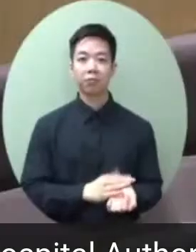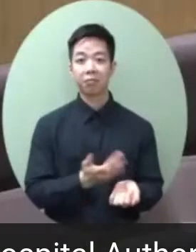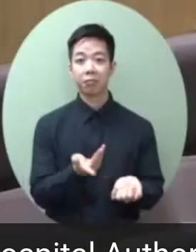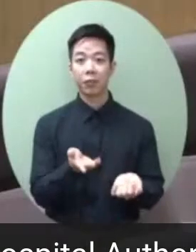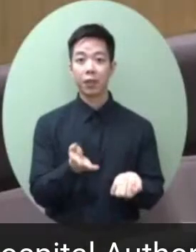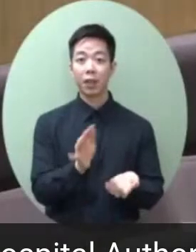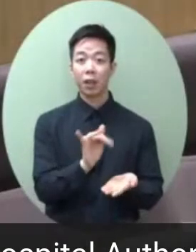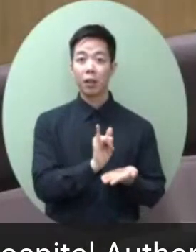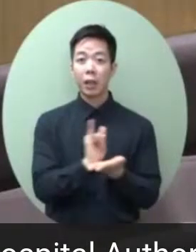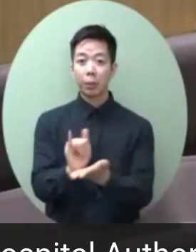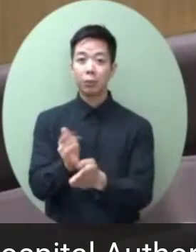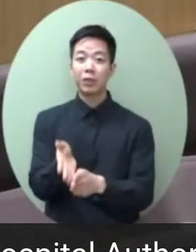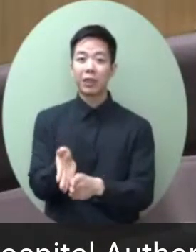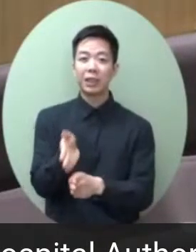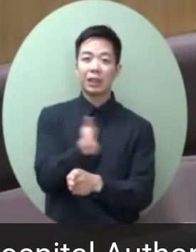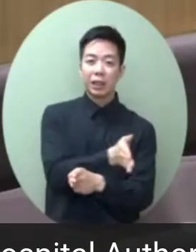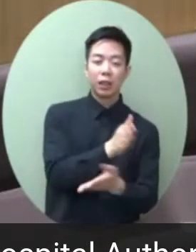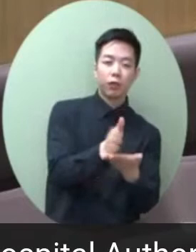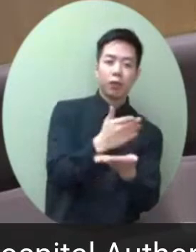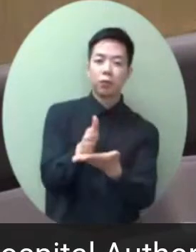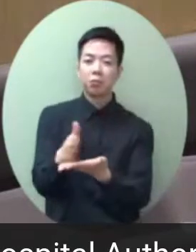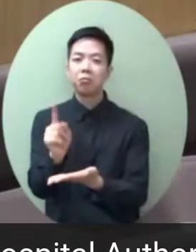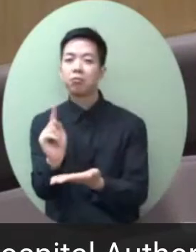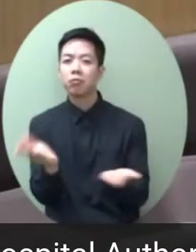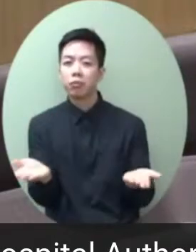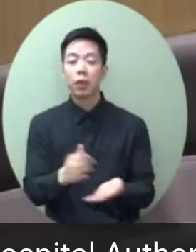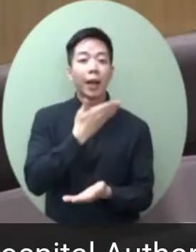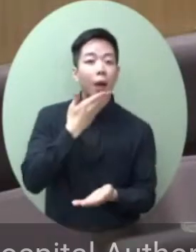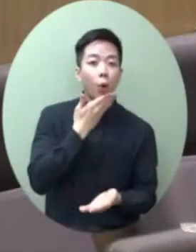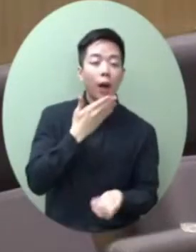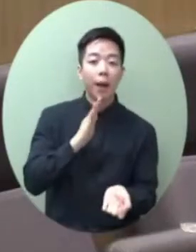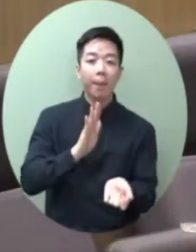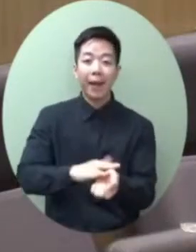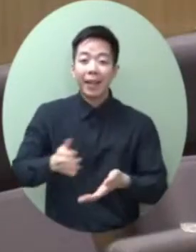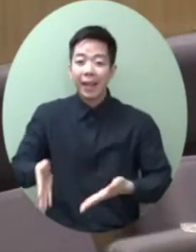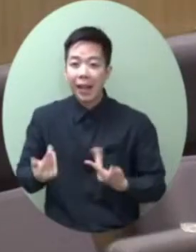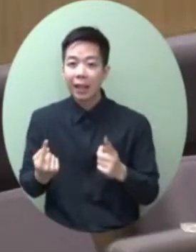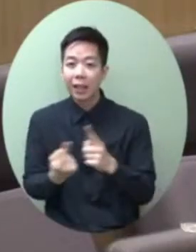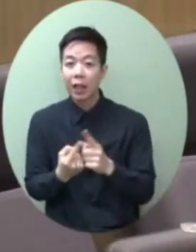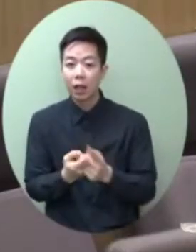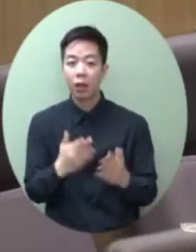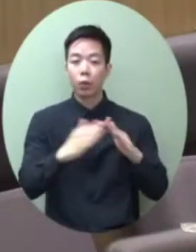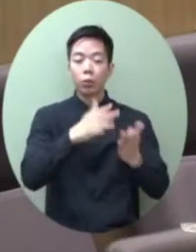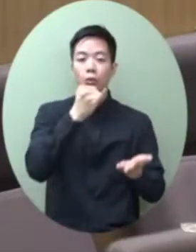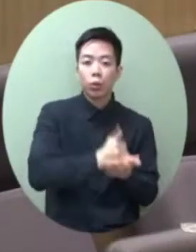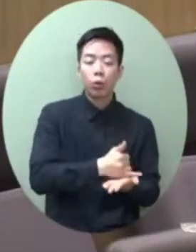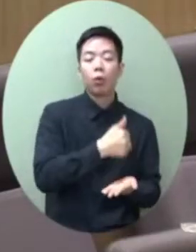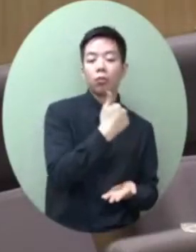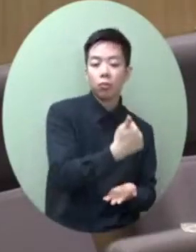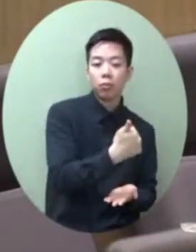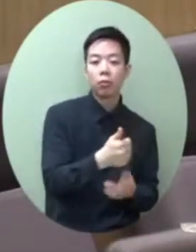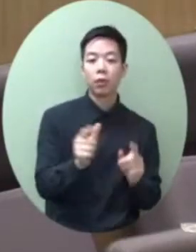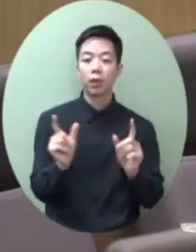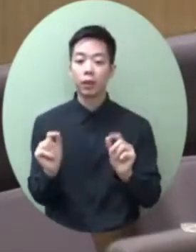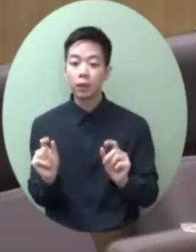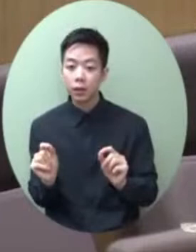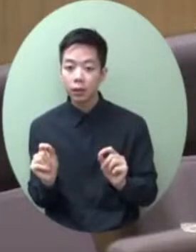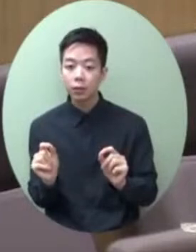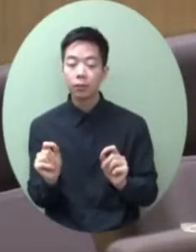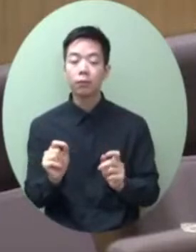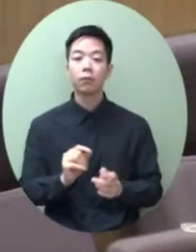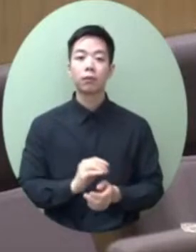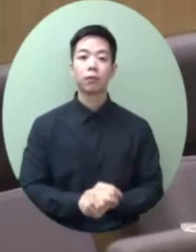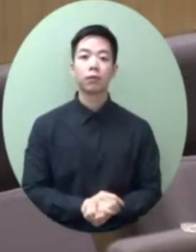And also on the triage arrangement for patients, you said that patients with mild symptoms should remain at home. Is